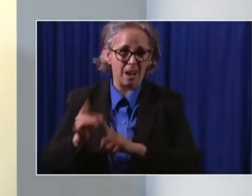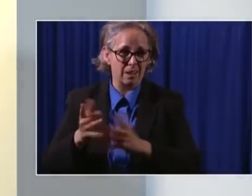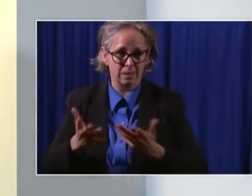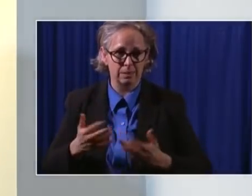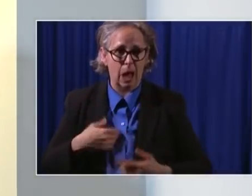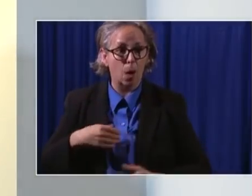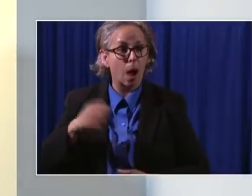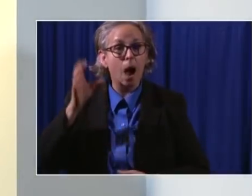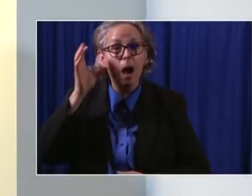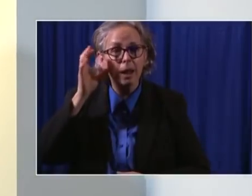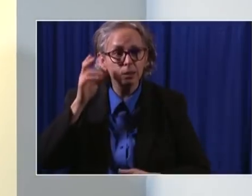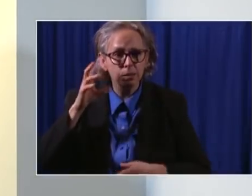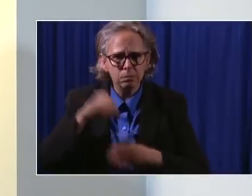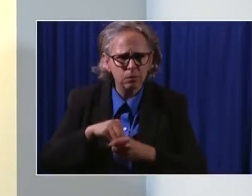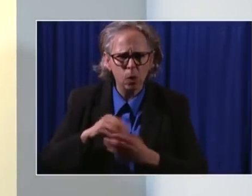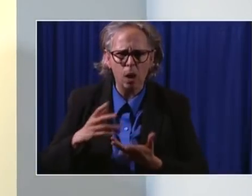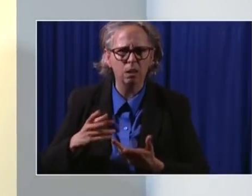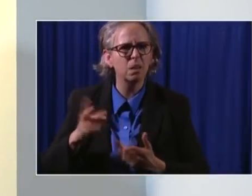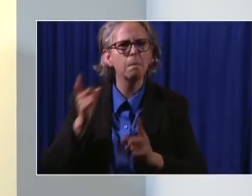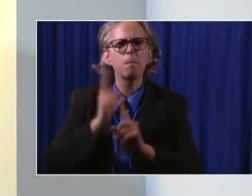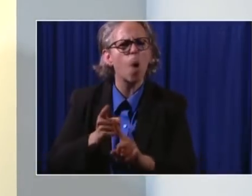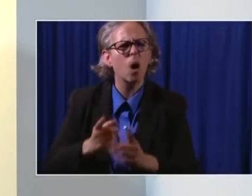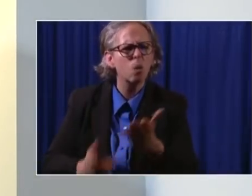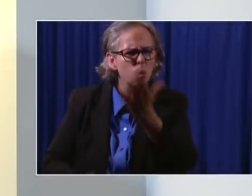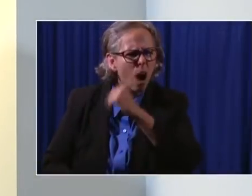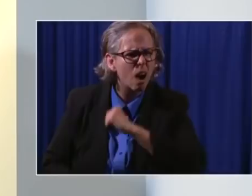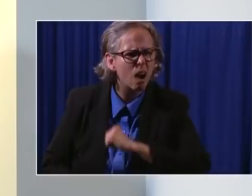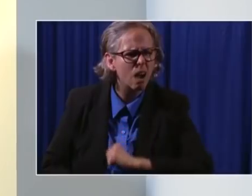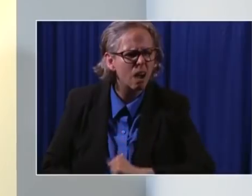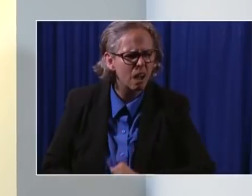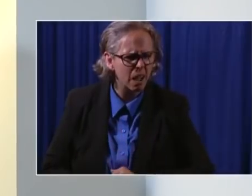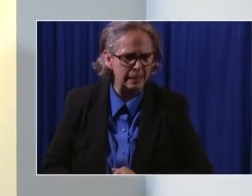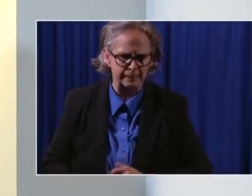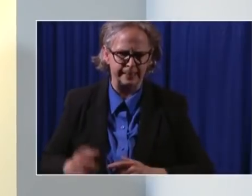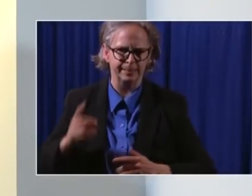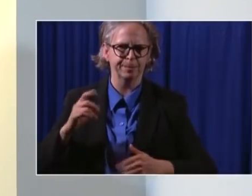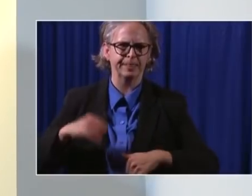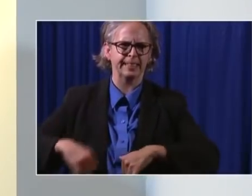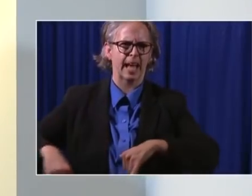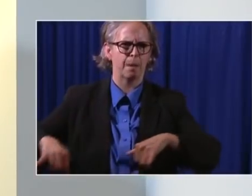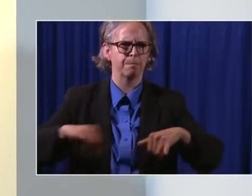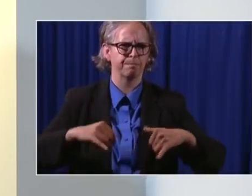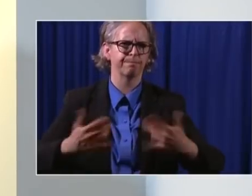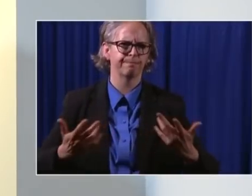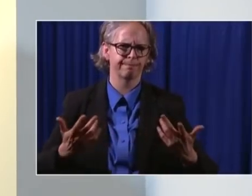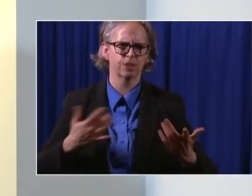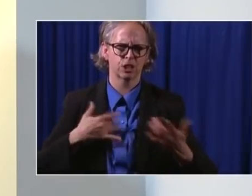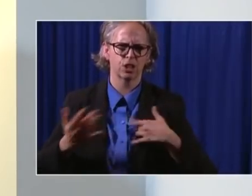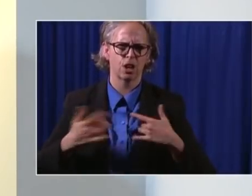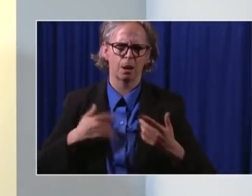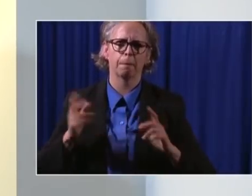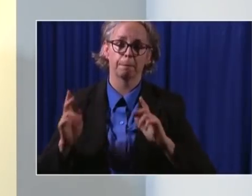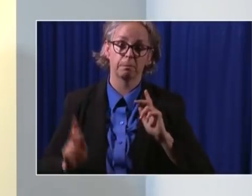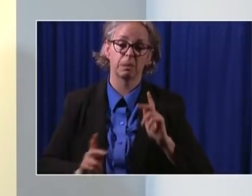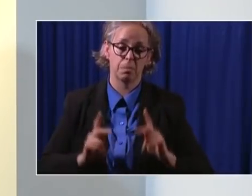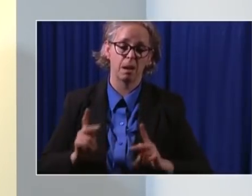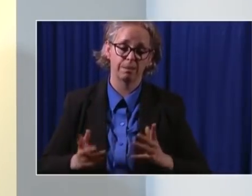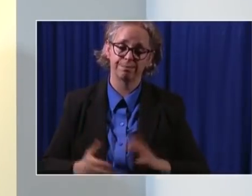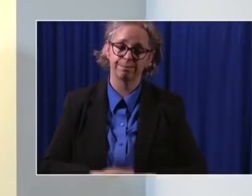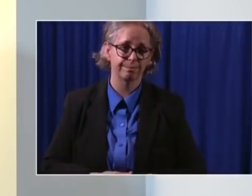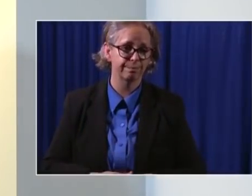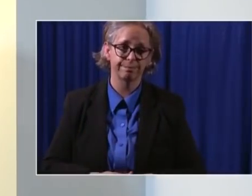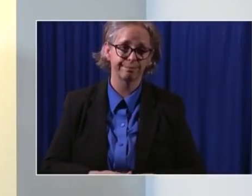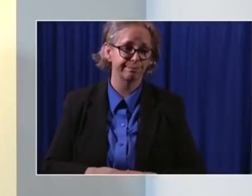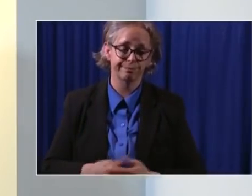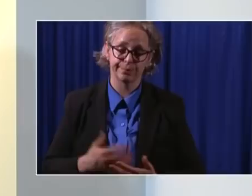are saying is that what we're hearing from health officials is just people's individual responsibility. In some